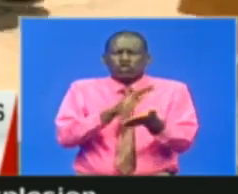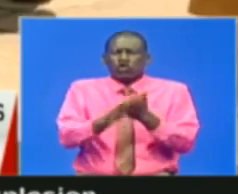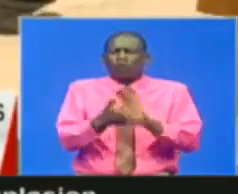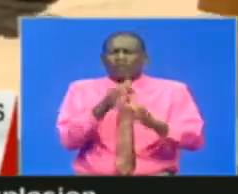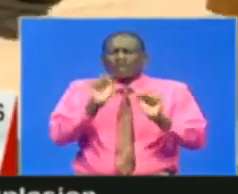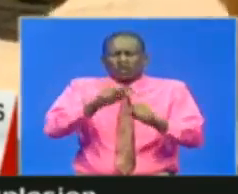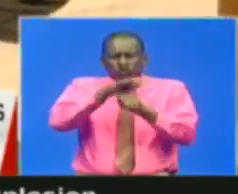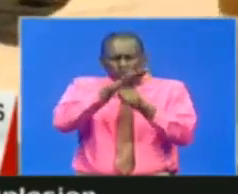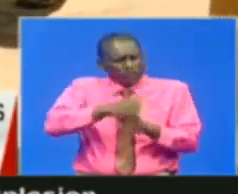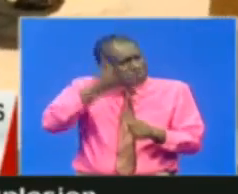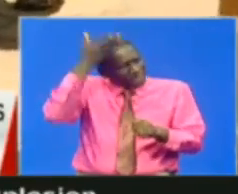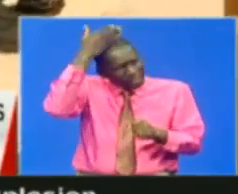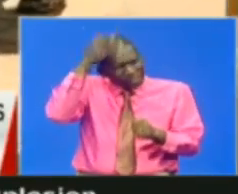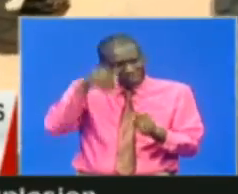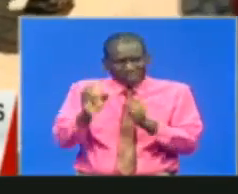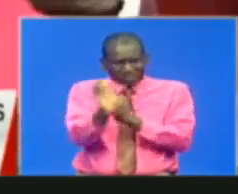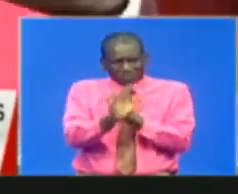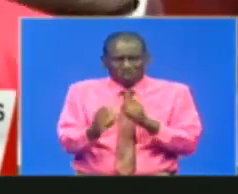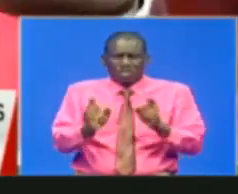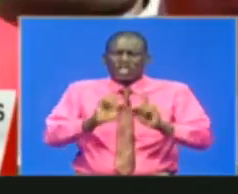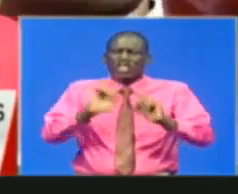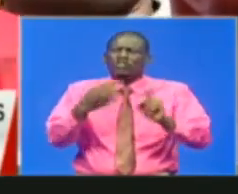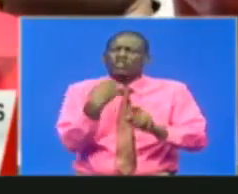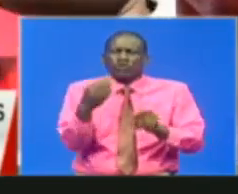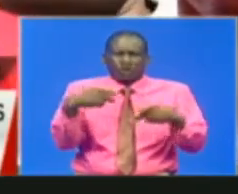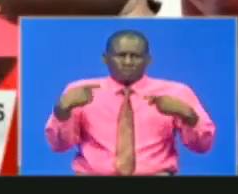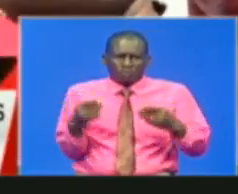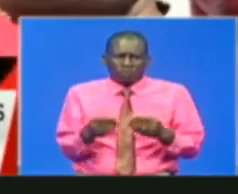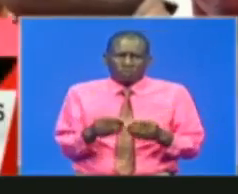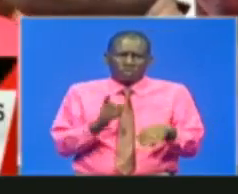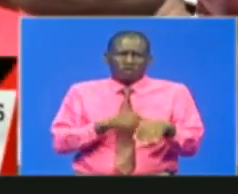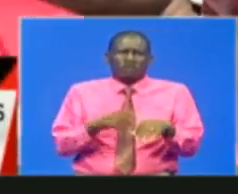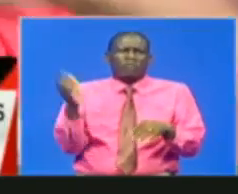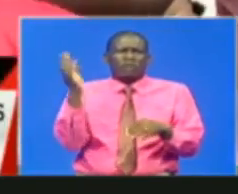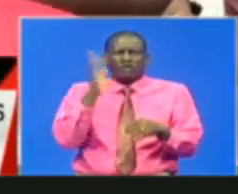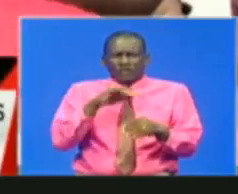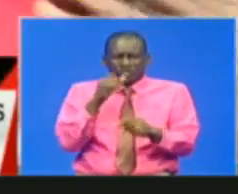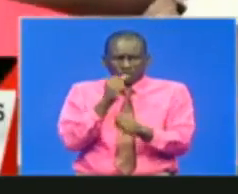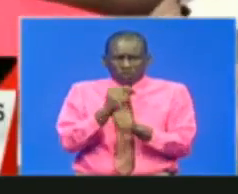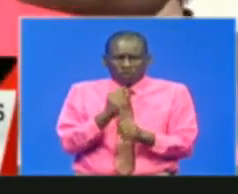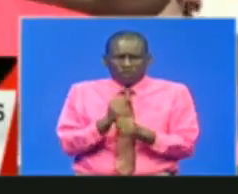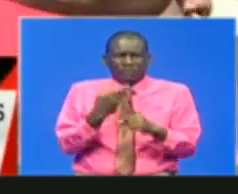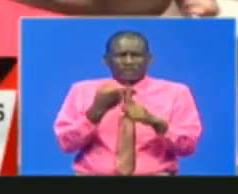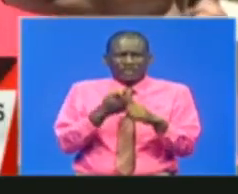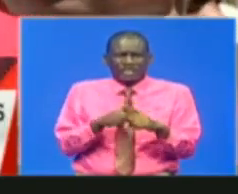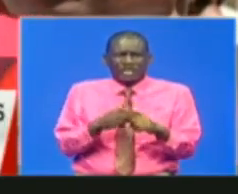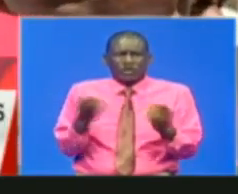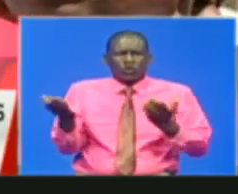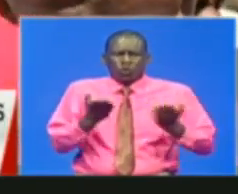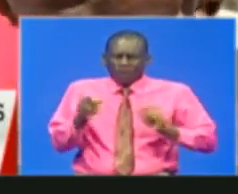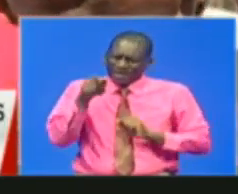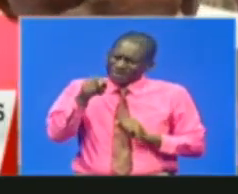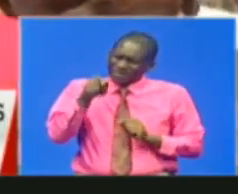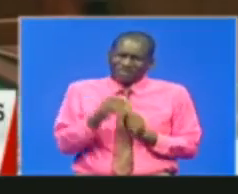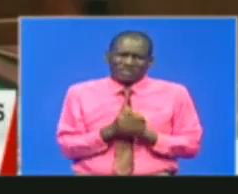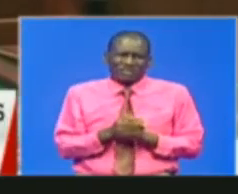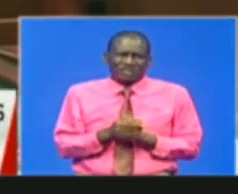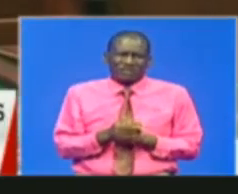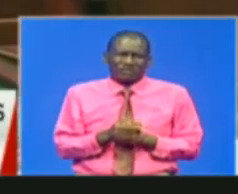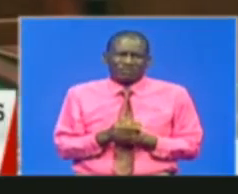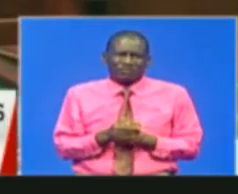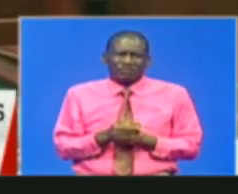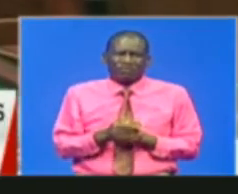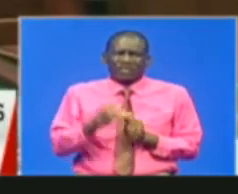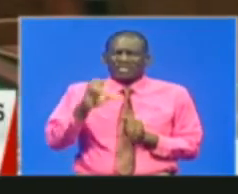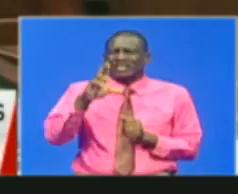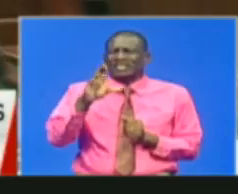in this country. And they're not the only ones. When we have done our job, then where is this SRC coming from? For instance,